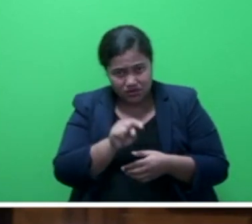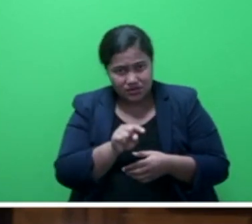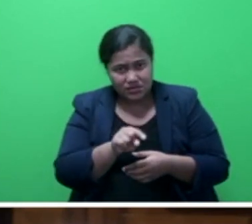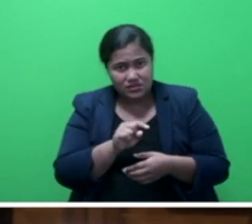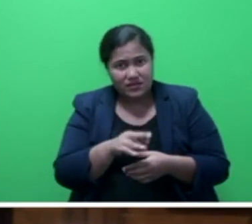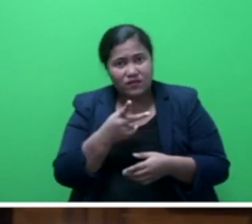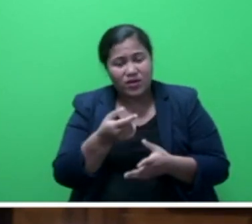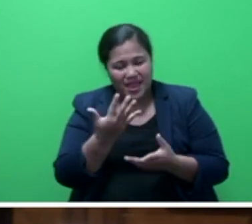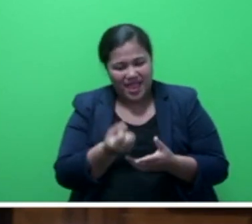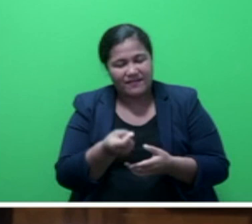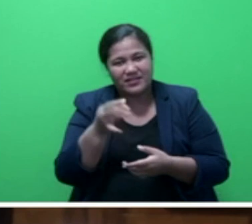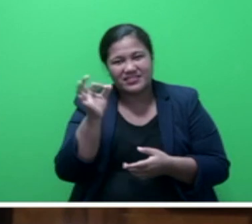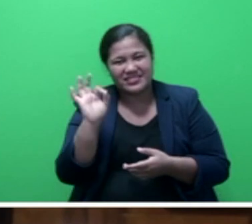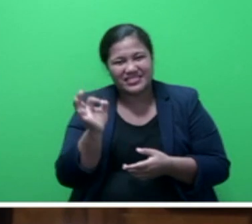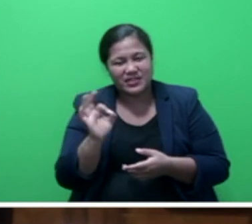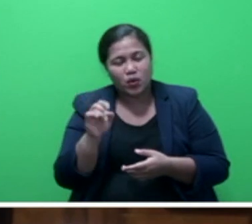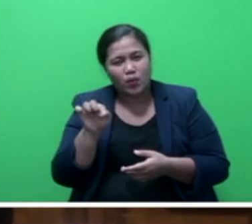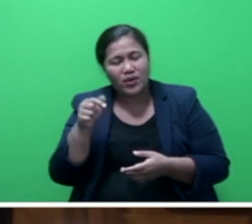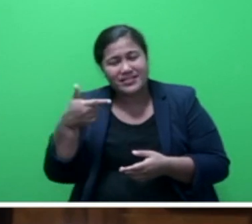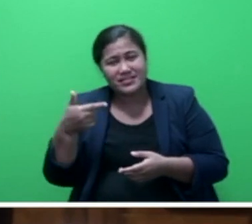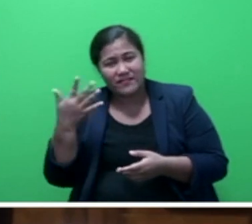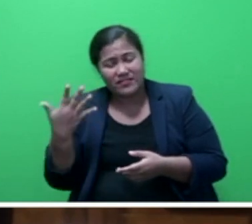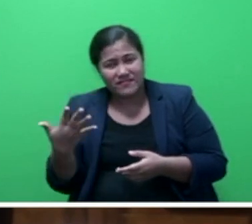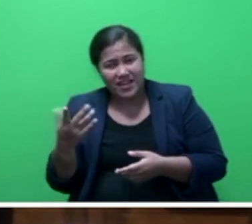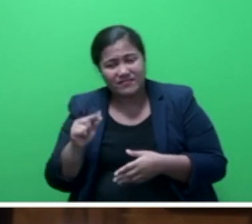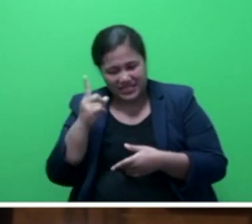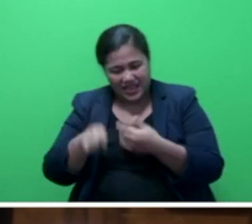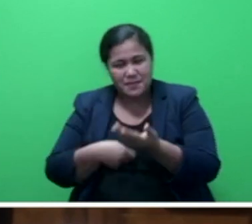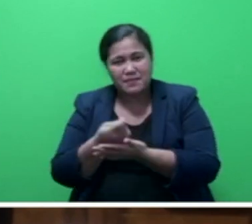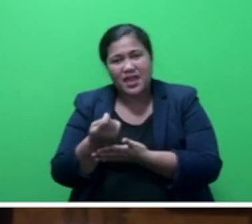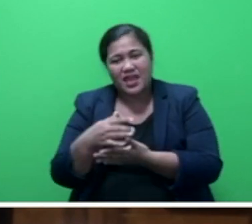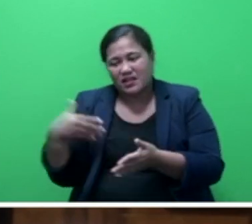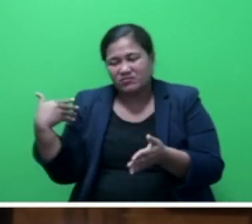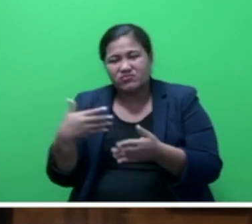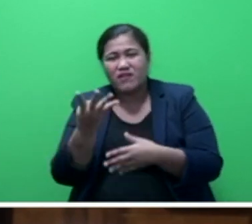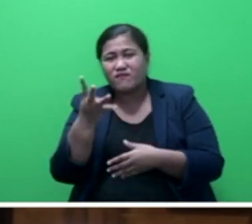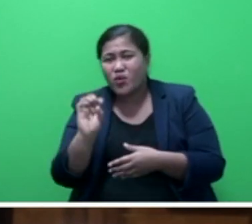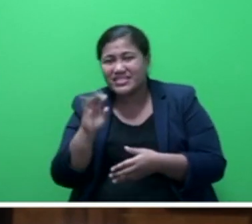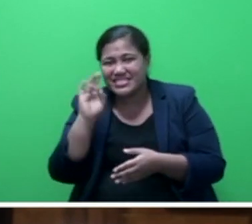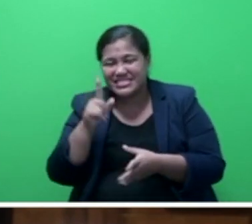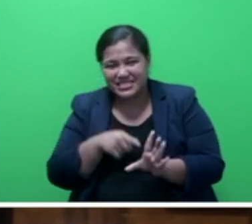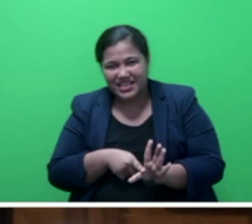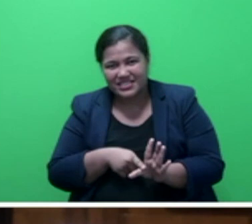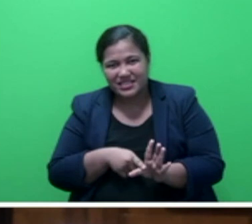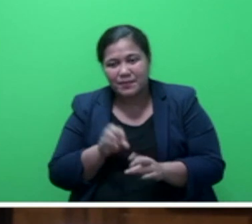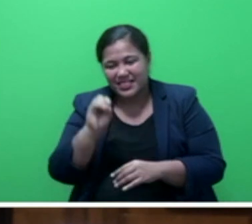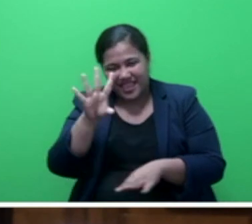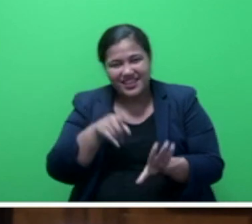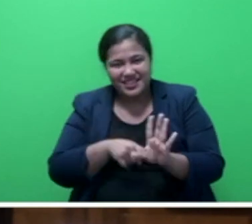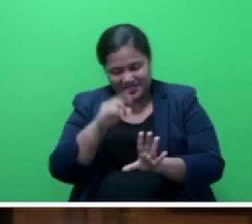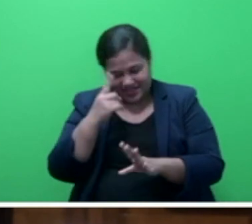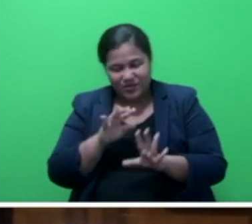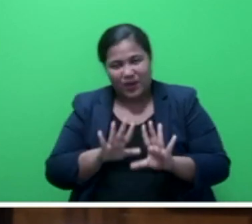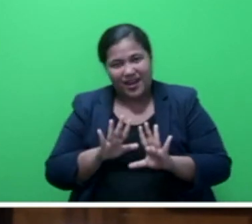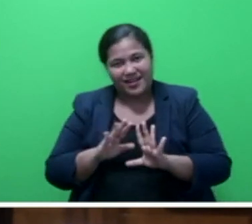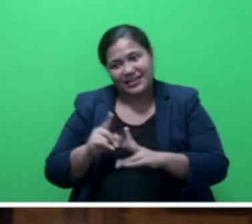of 0.75% and a repayment period of 40 years, including a 10-year grace period. So it's less